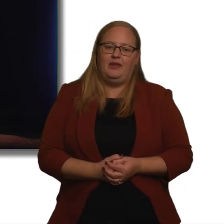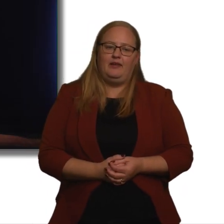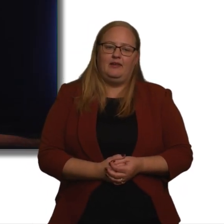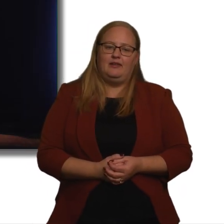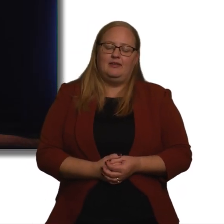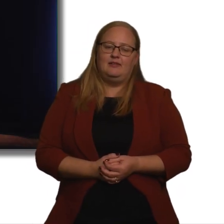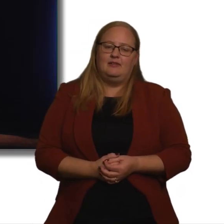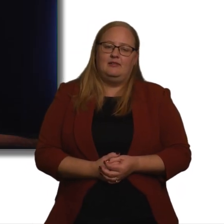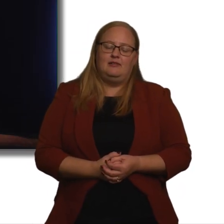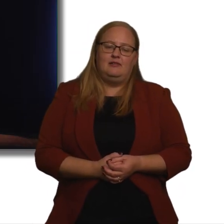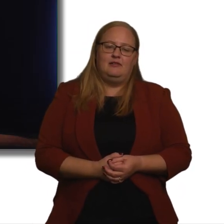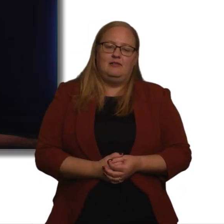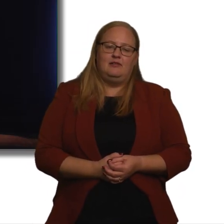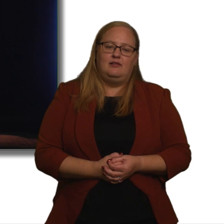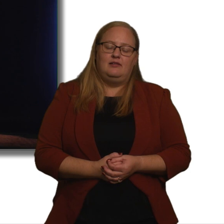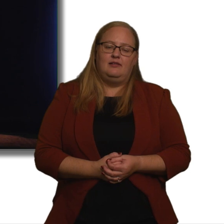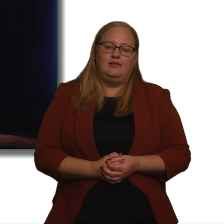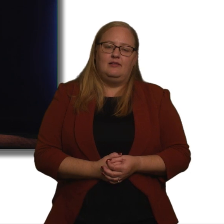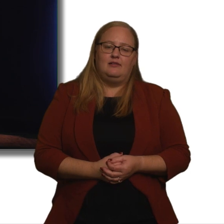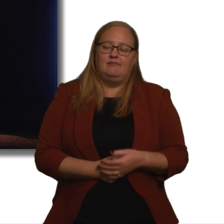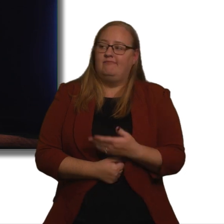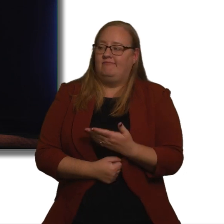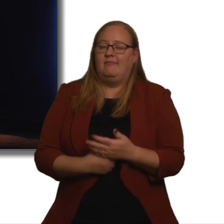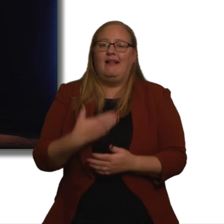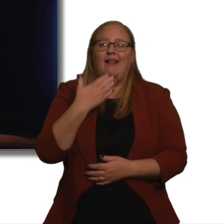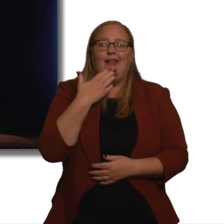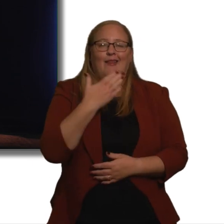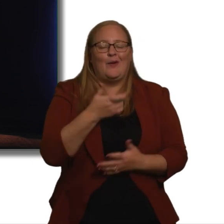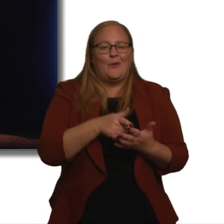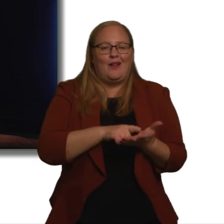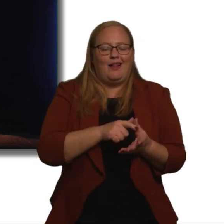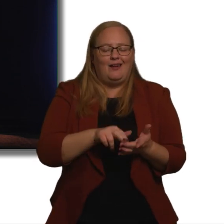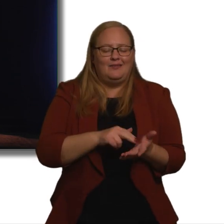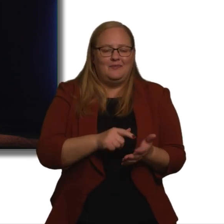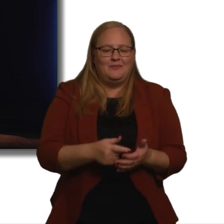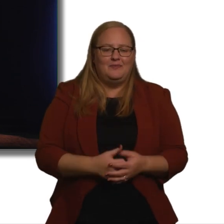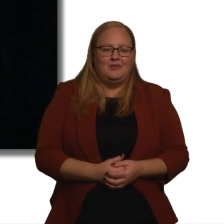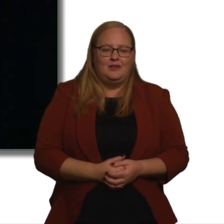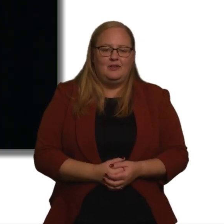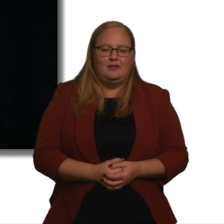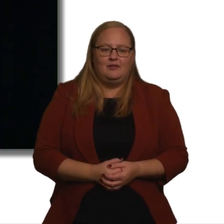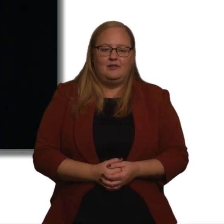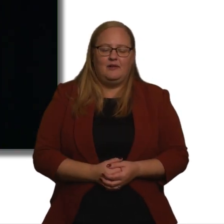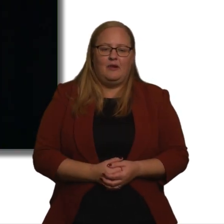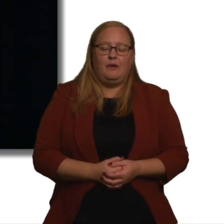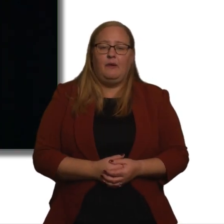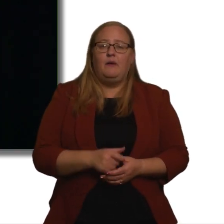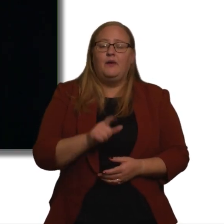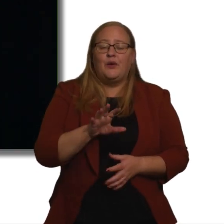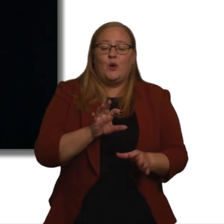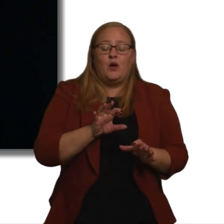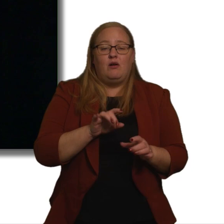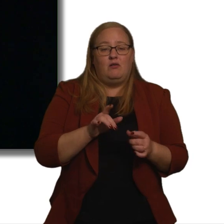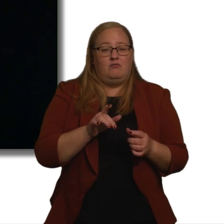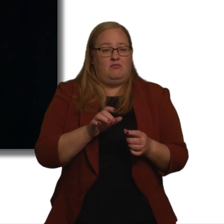Thank you for that, Elaine. So before we come to questions in the